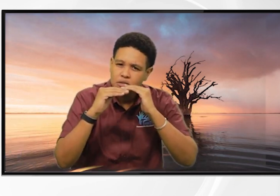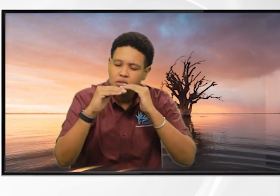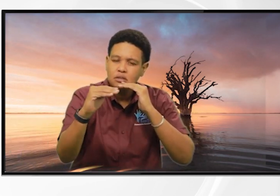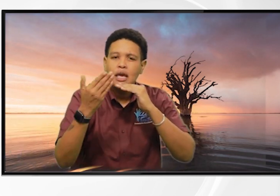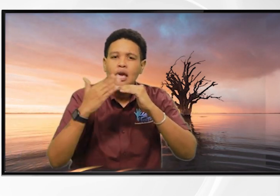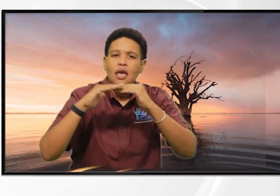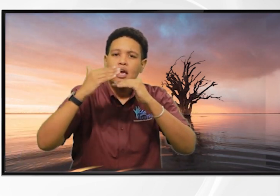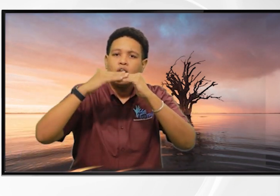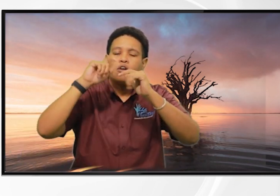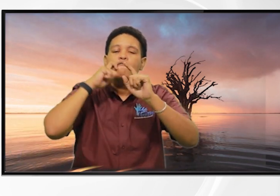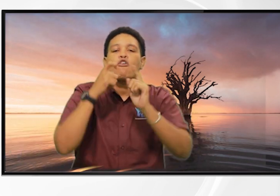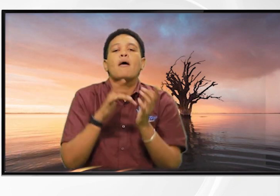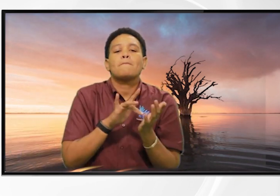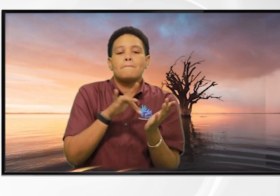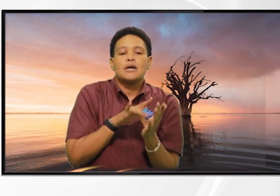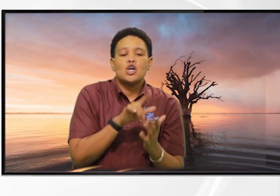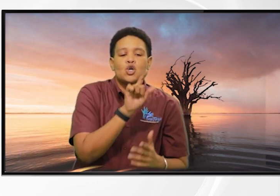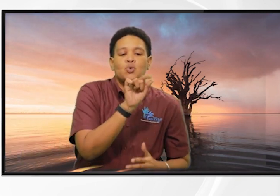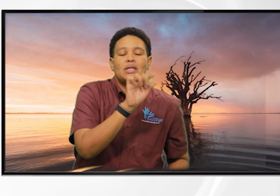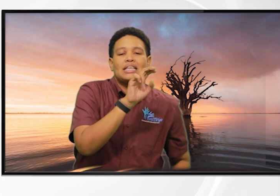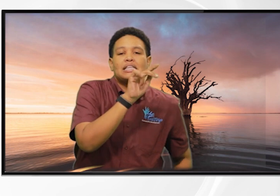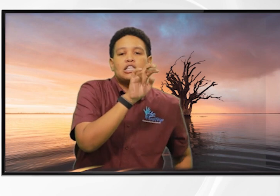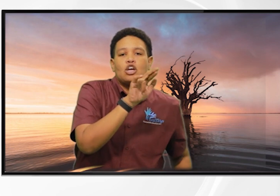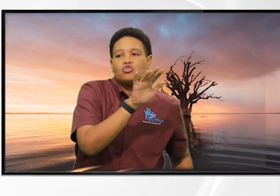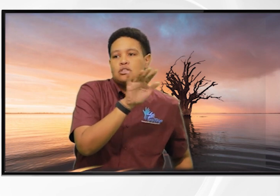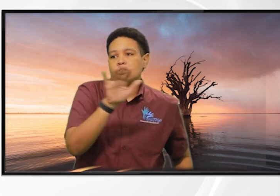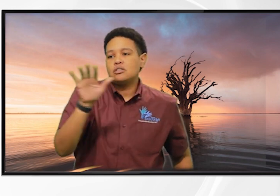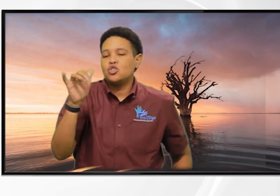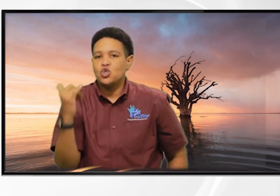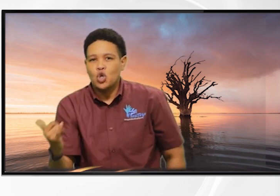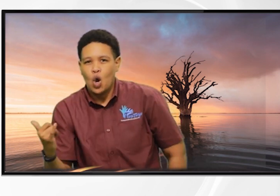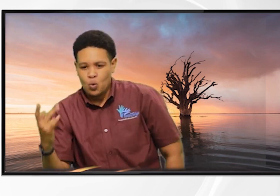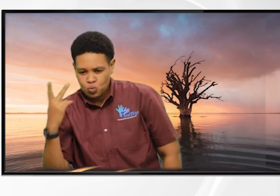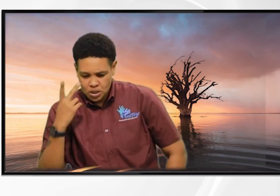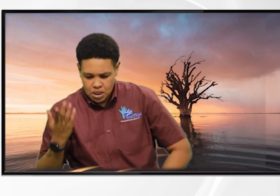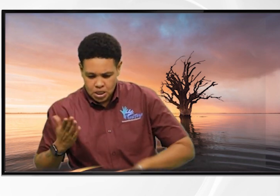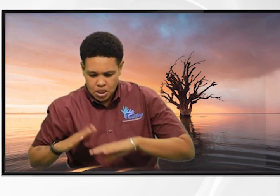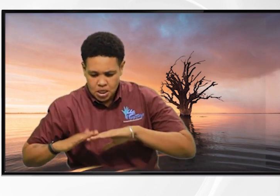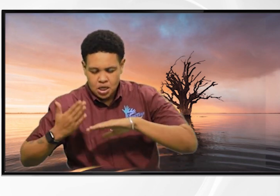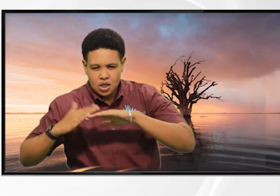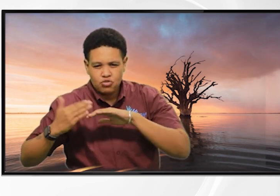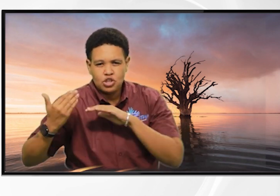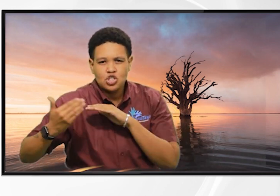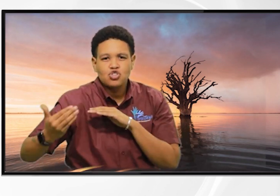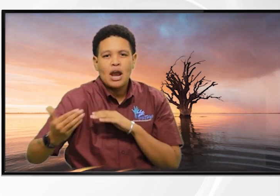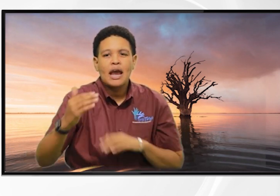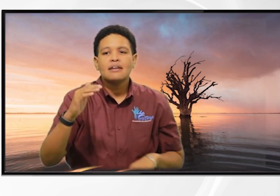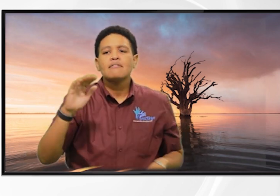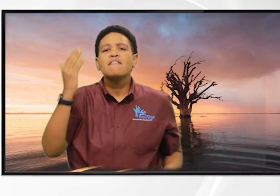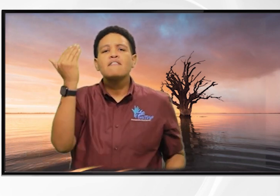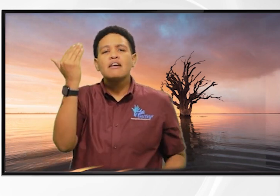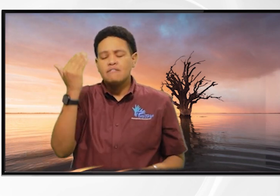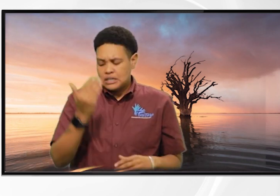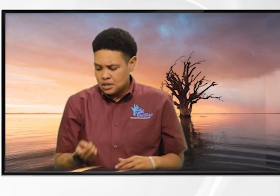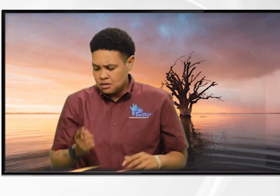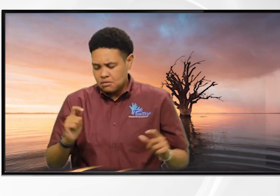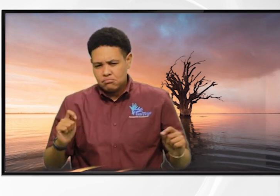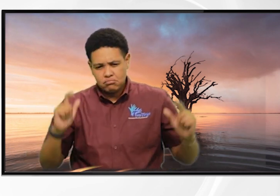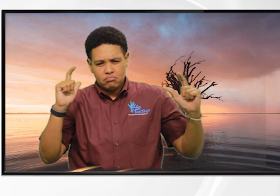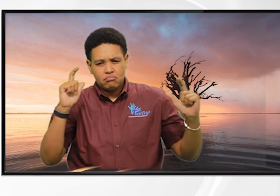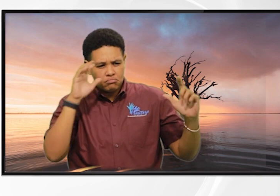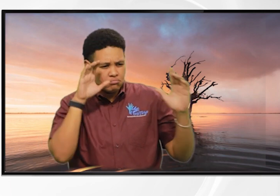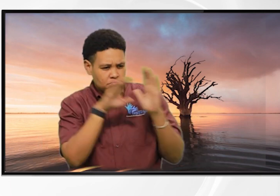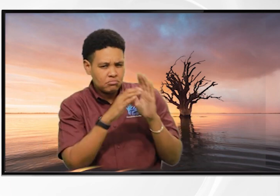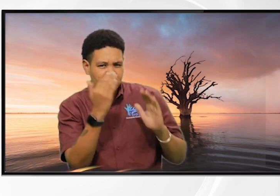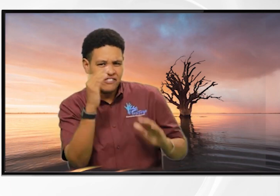from the mid-20th century through to the present. Figure 15 illustrates that the warming trend can